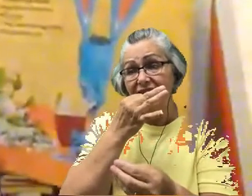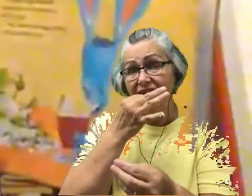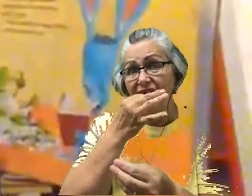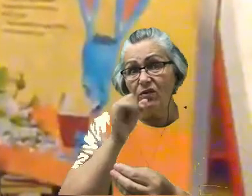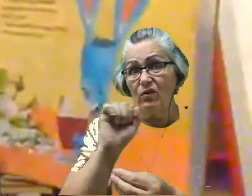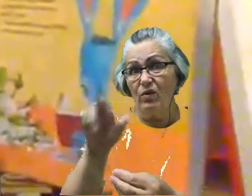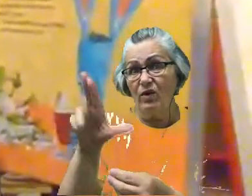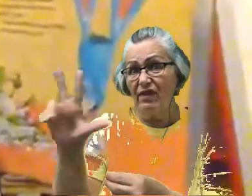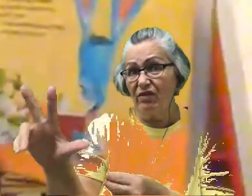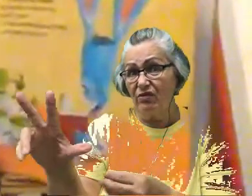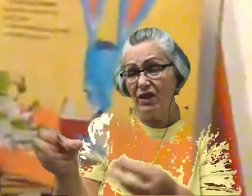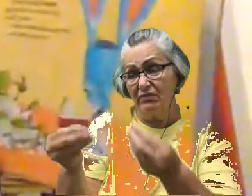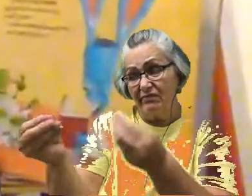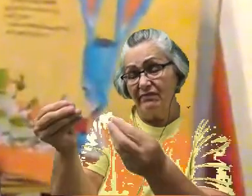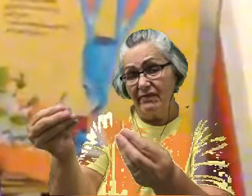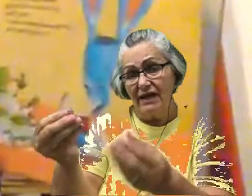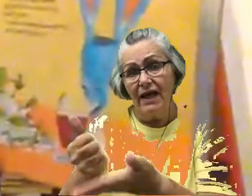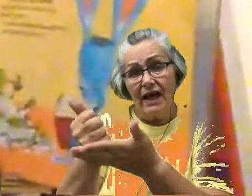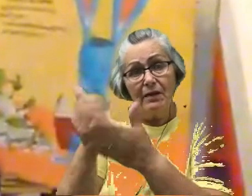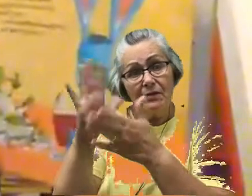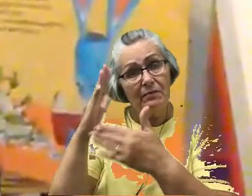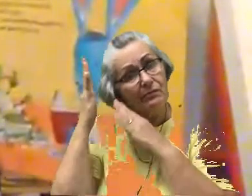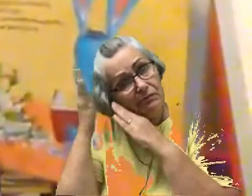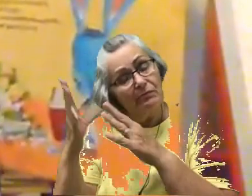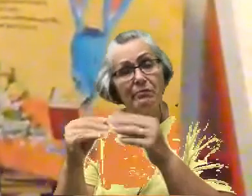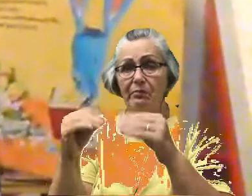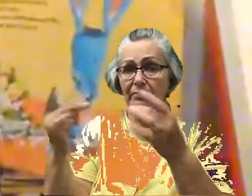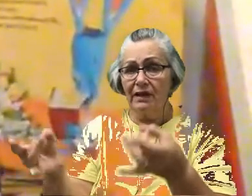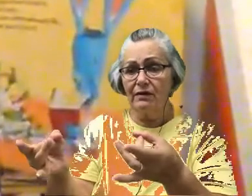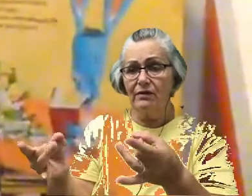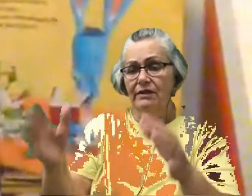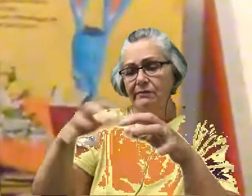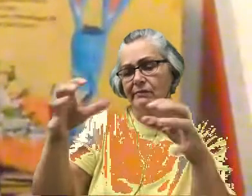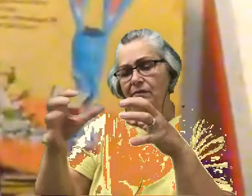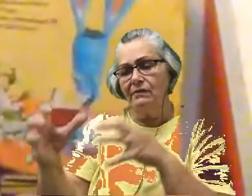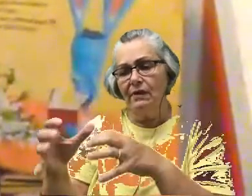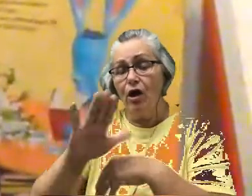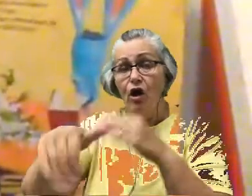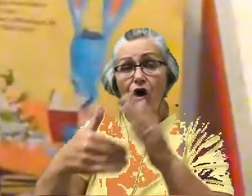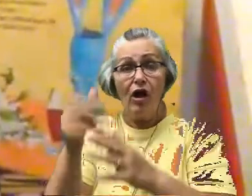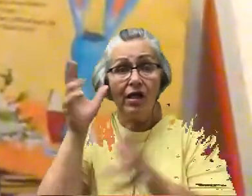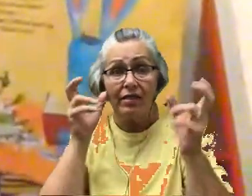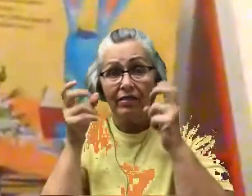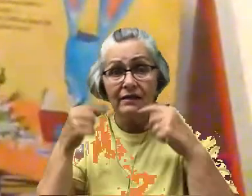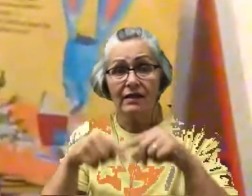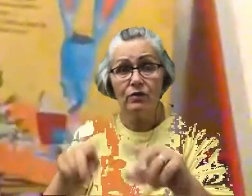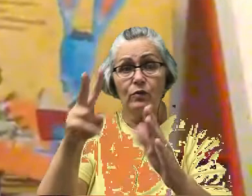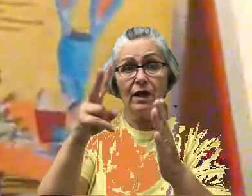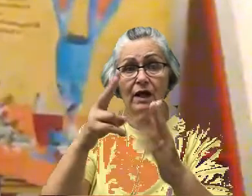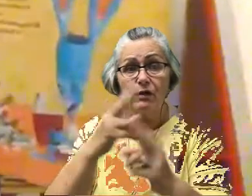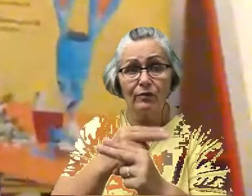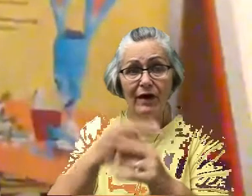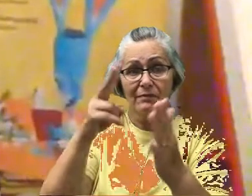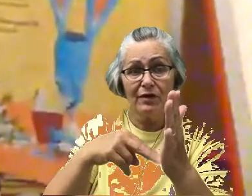three, and helped them fluff their pillows. Then every frog listened while Rabbit read a story. Well